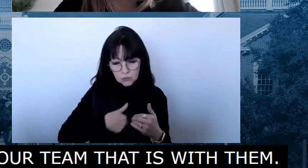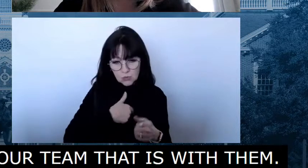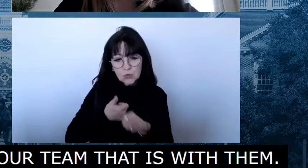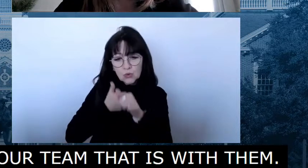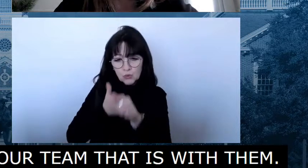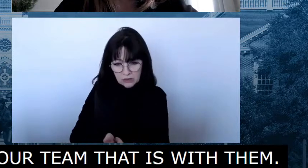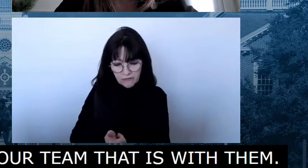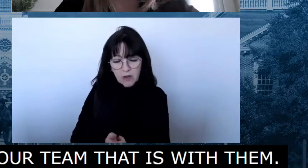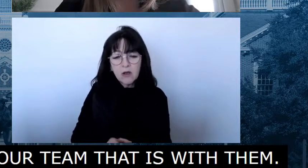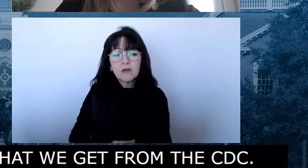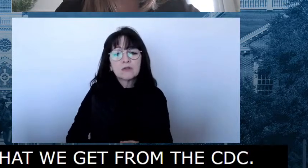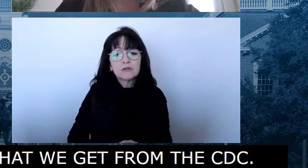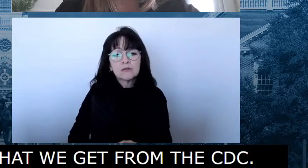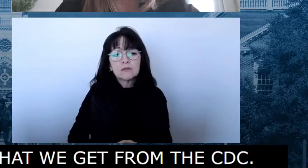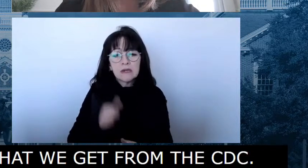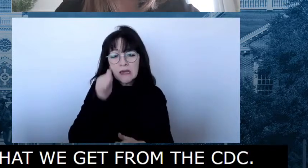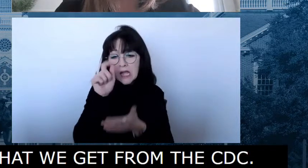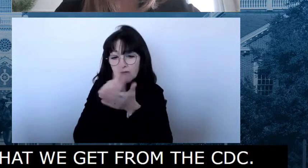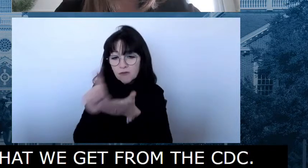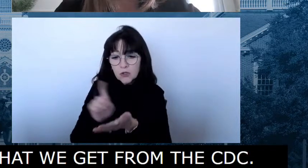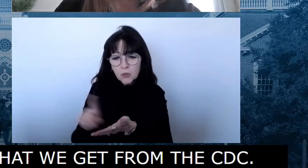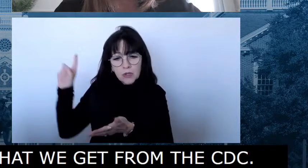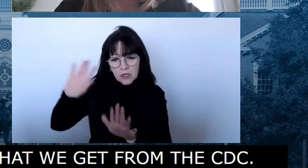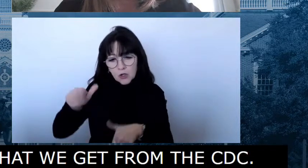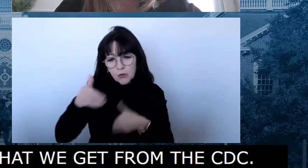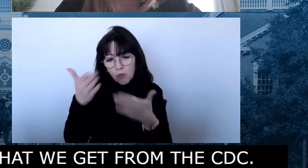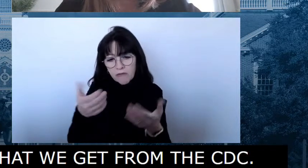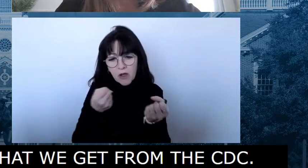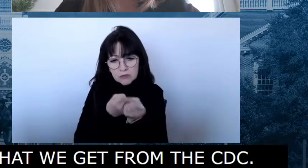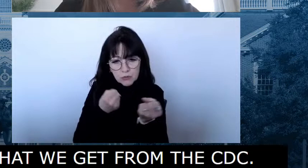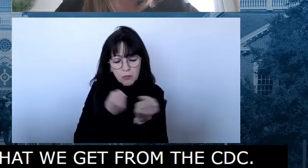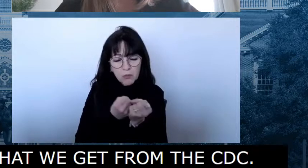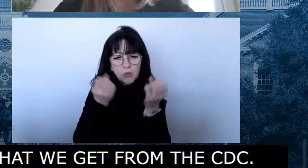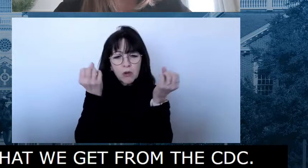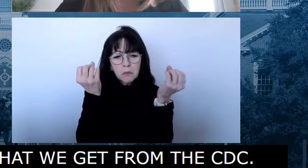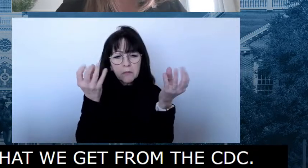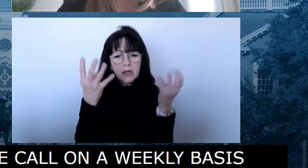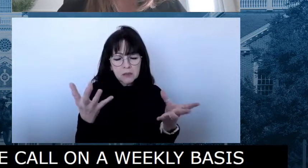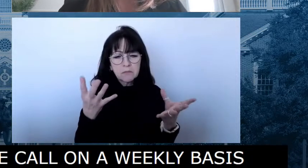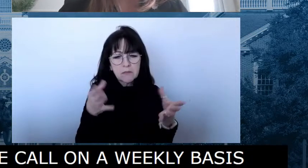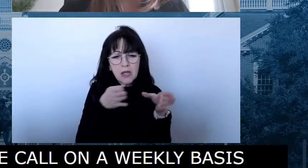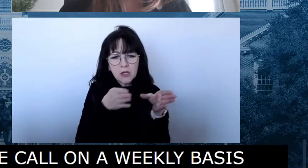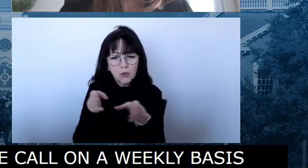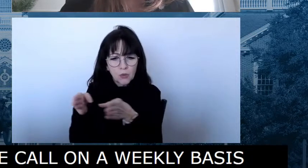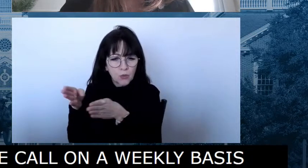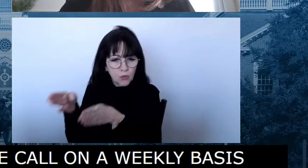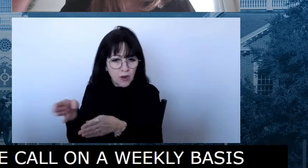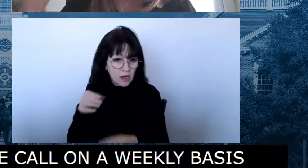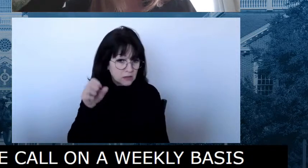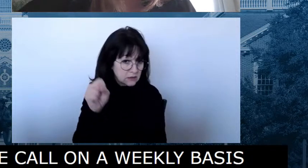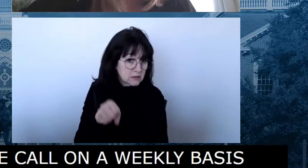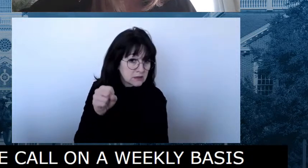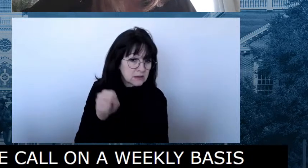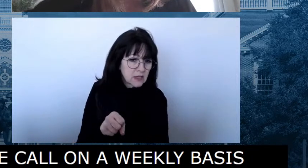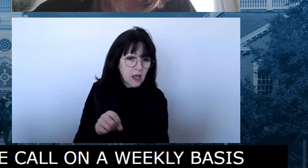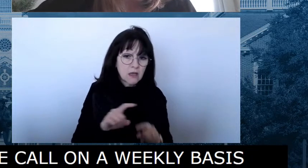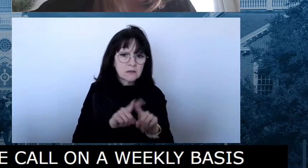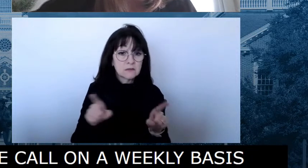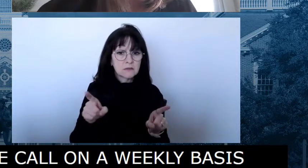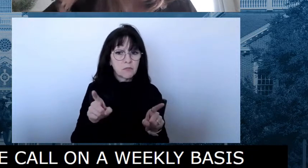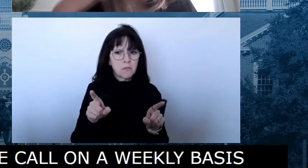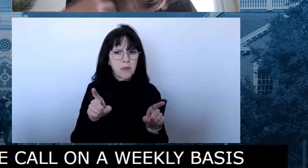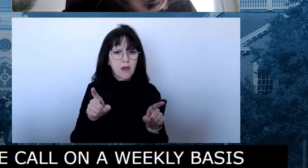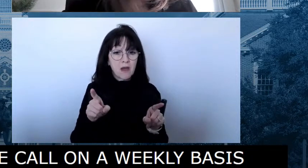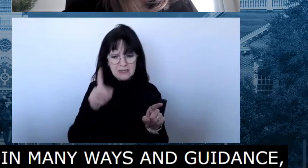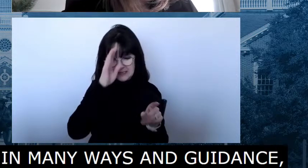and they provide support in many ways and guidance, but the decisions really have to be made here on the